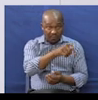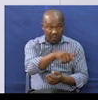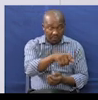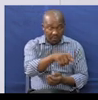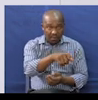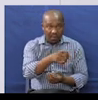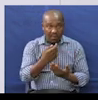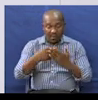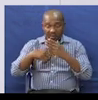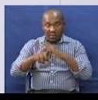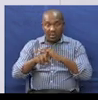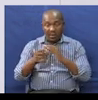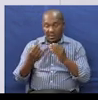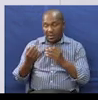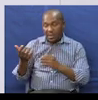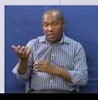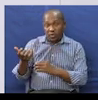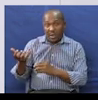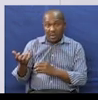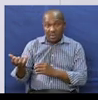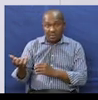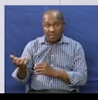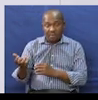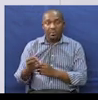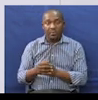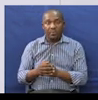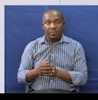in a society